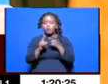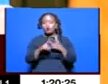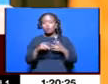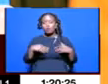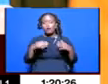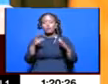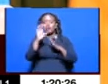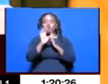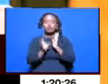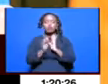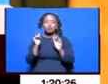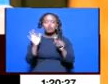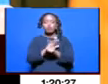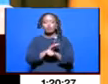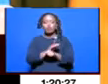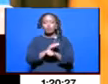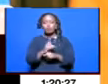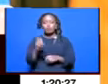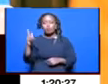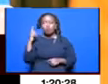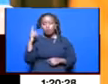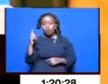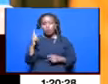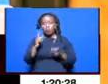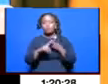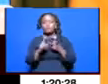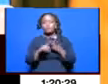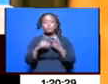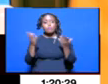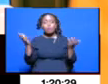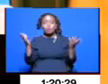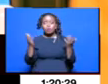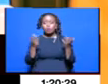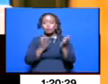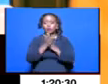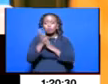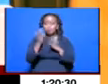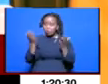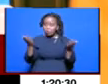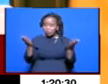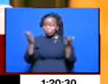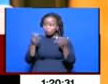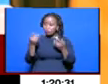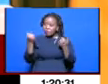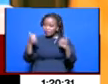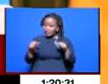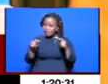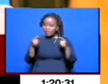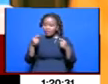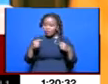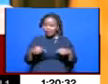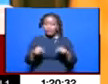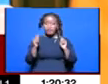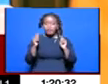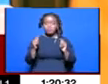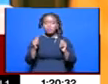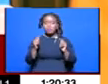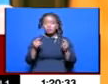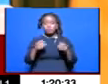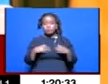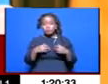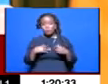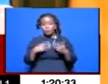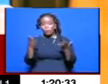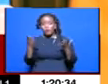law, and then quite inexplicably attempting to locate the